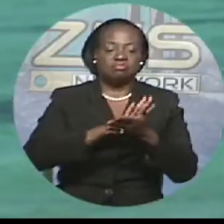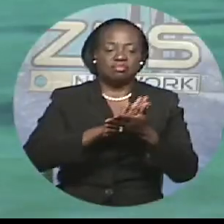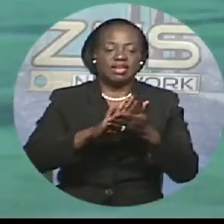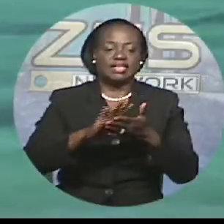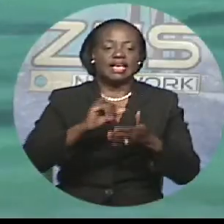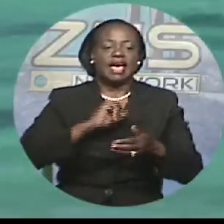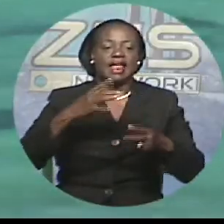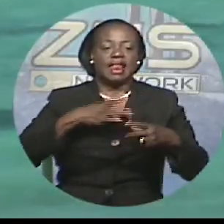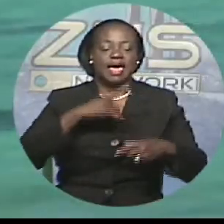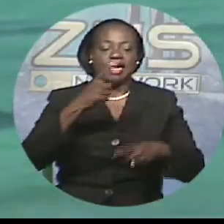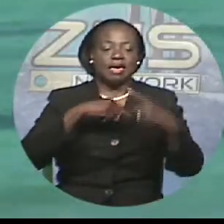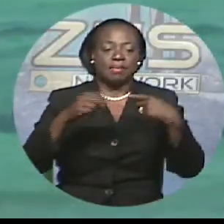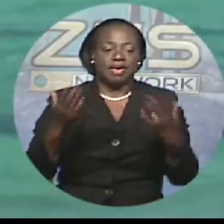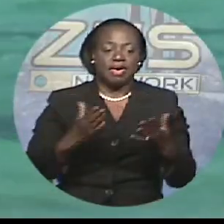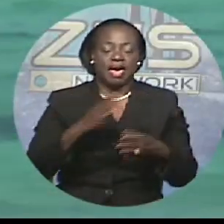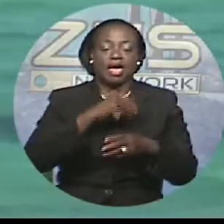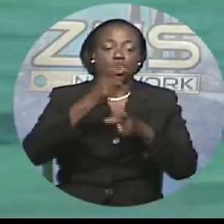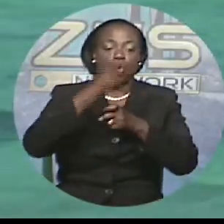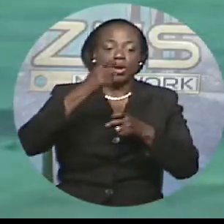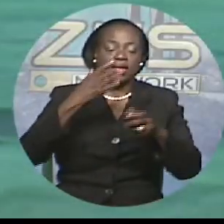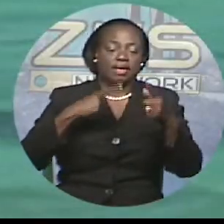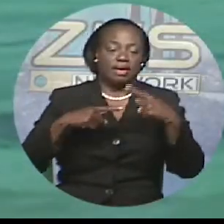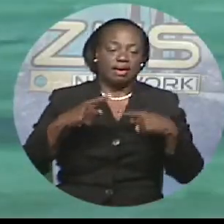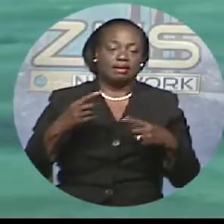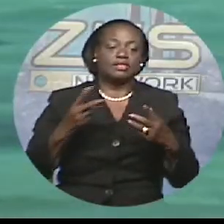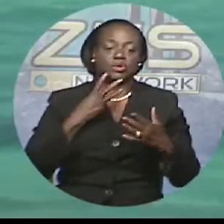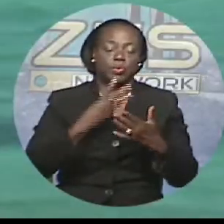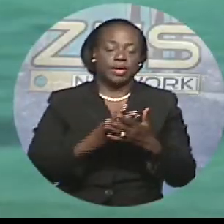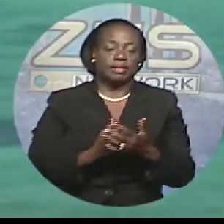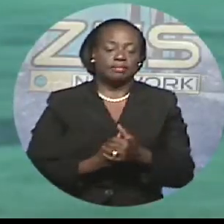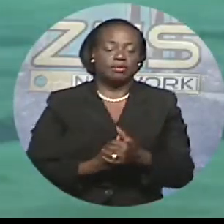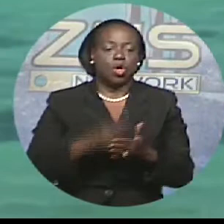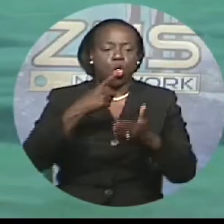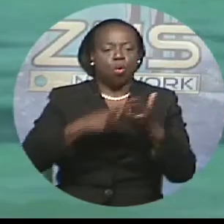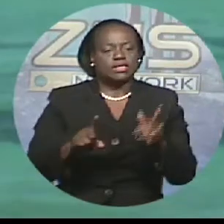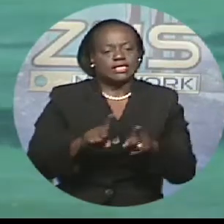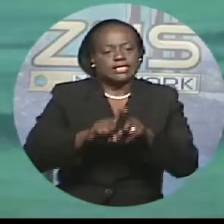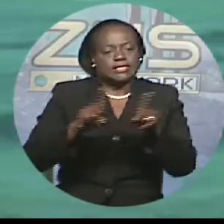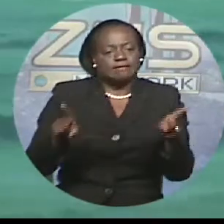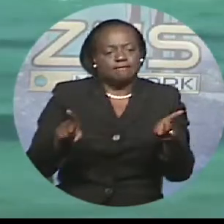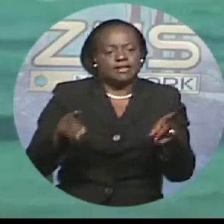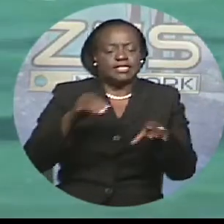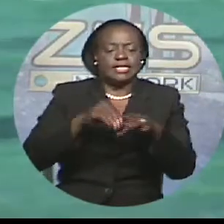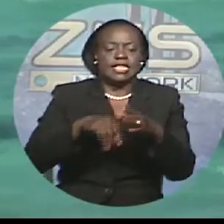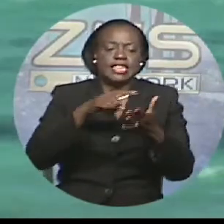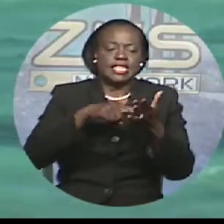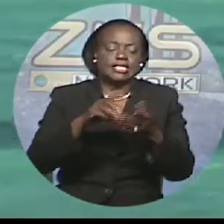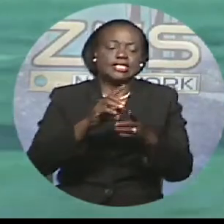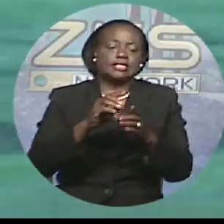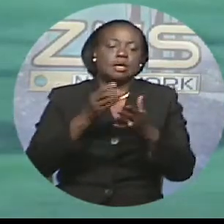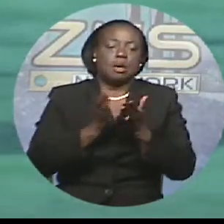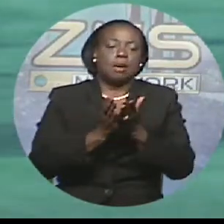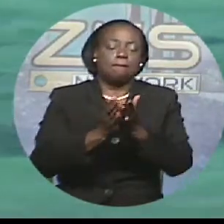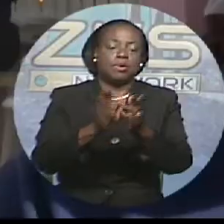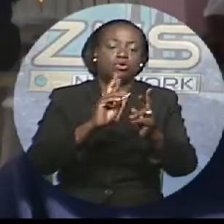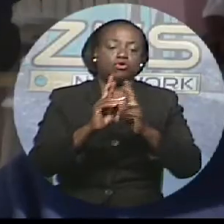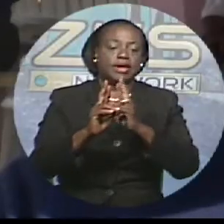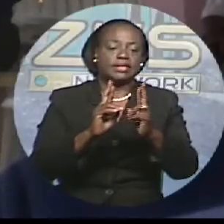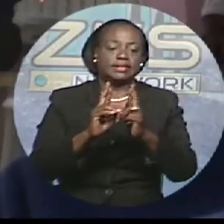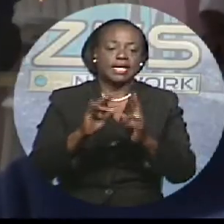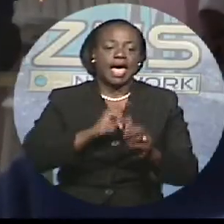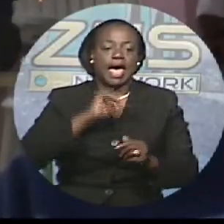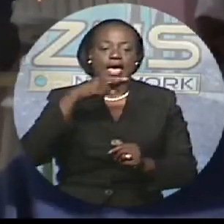here, too. What was the difference this regard? You was able to basically just demolish the competition? Well, I told